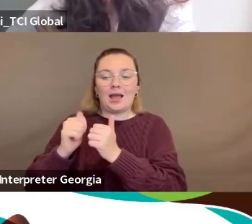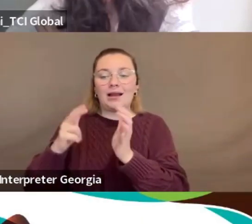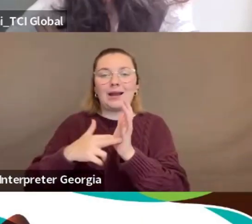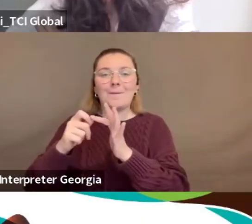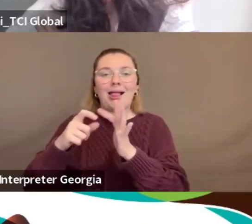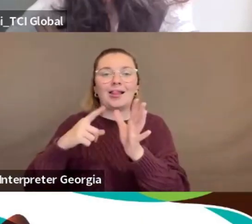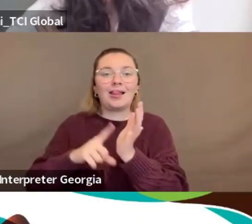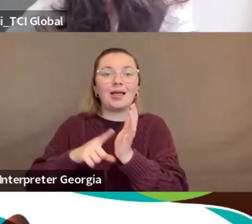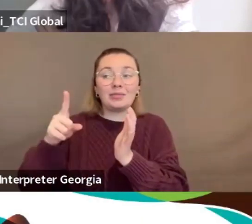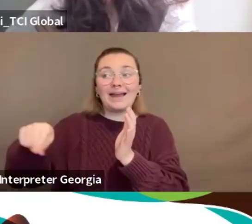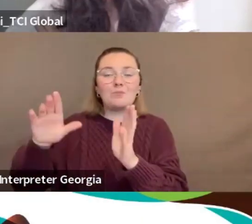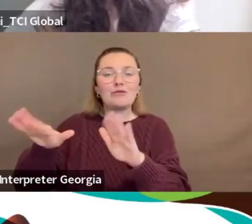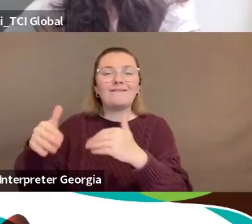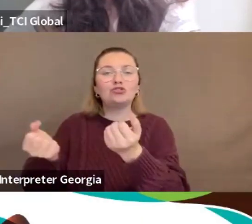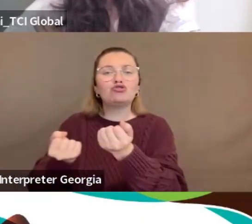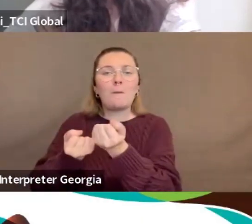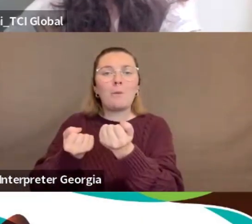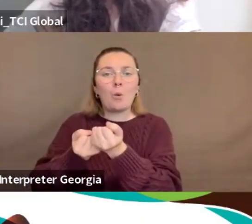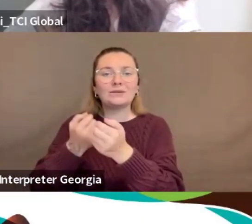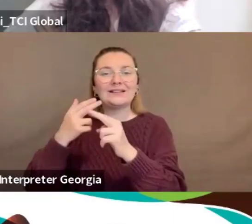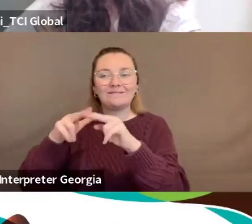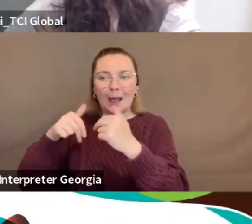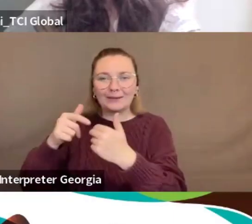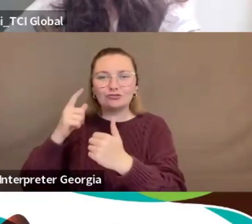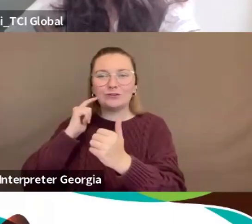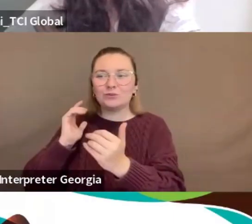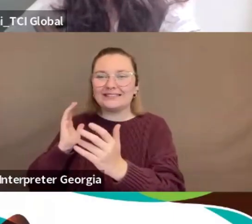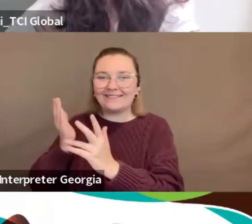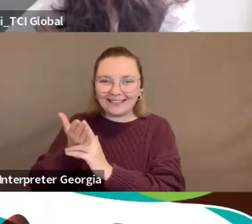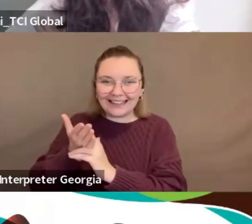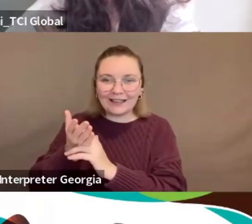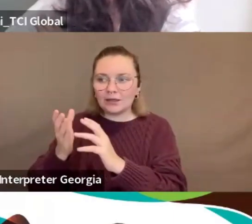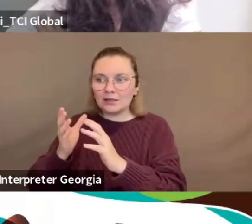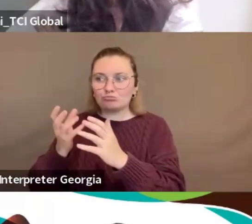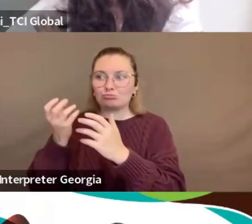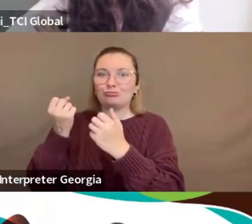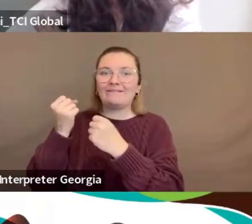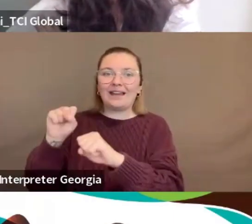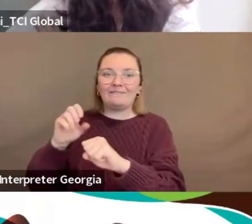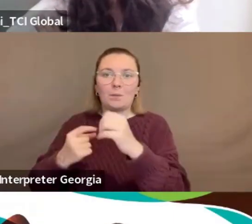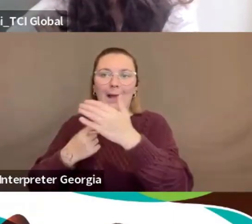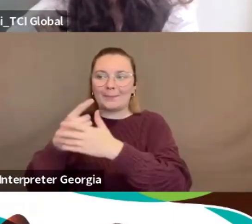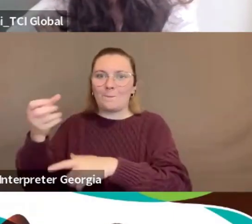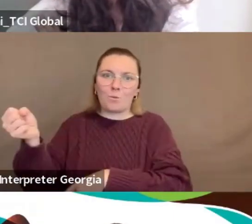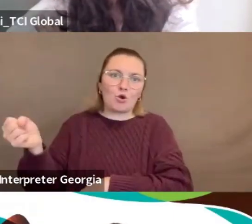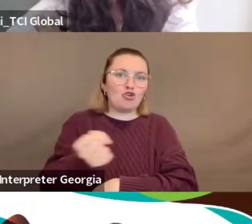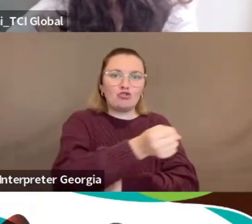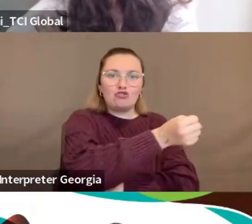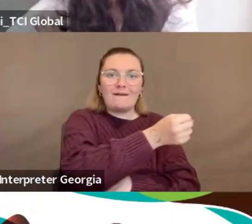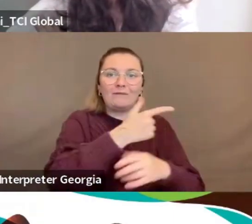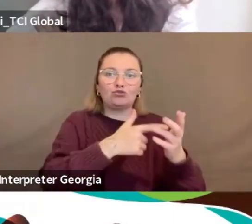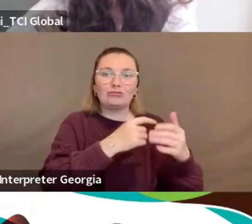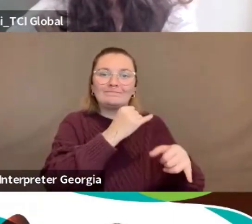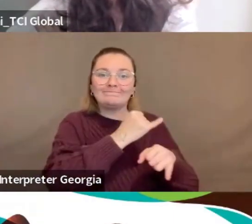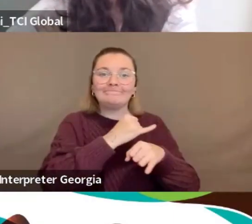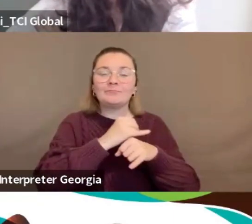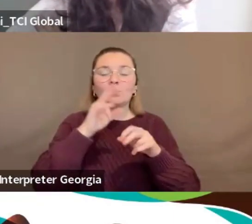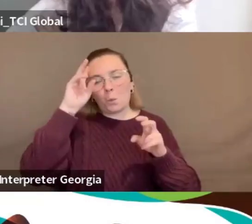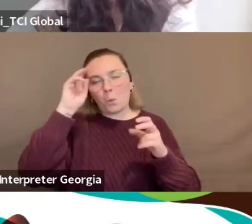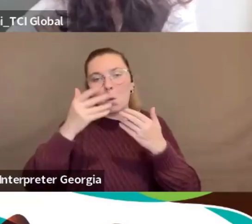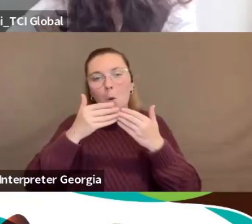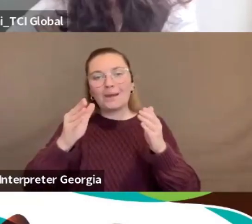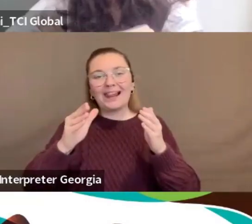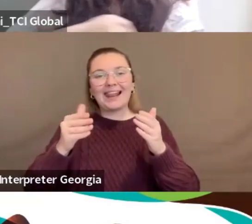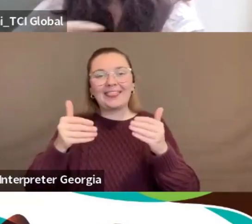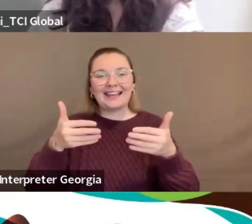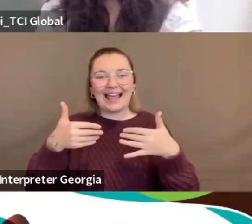to families and trying to intervene and prevent institutionalisation from happening. Open the Gates project in